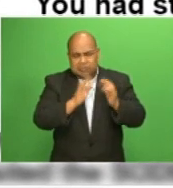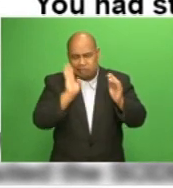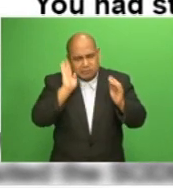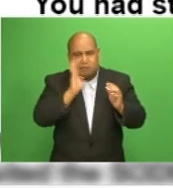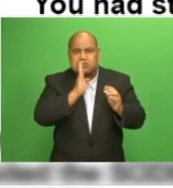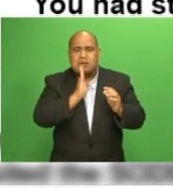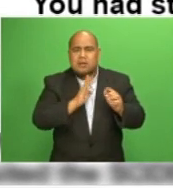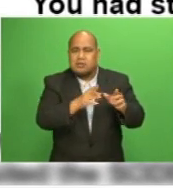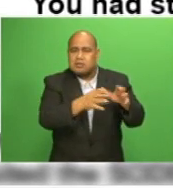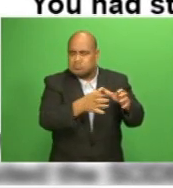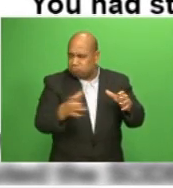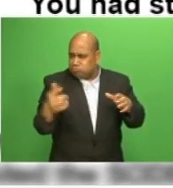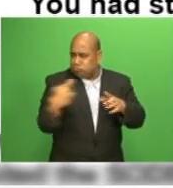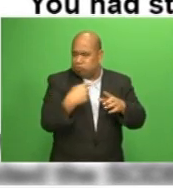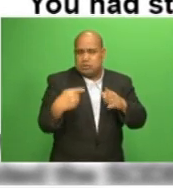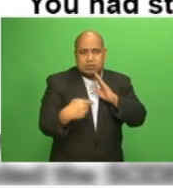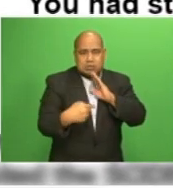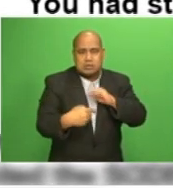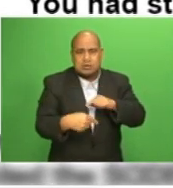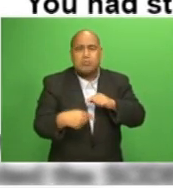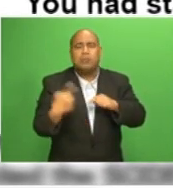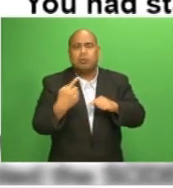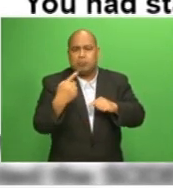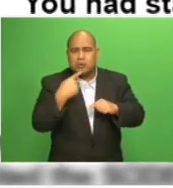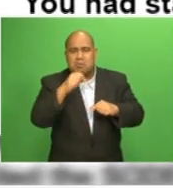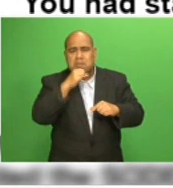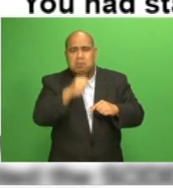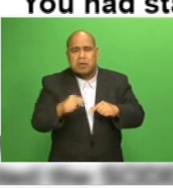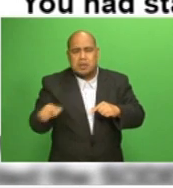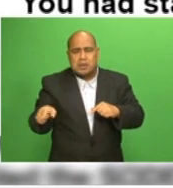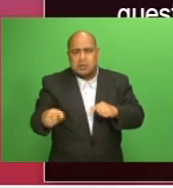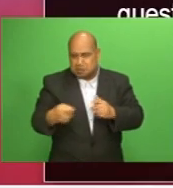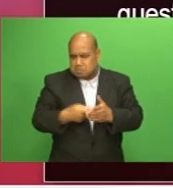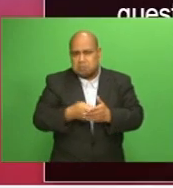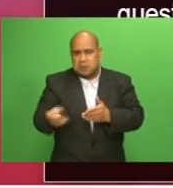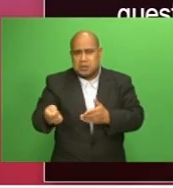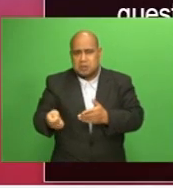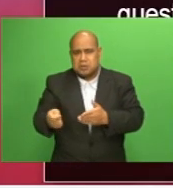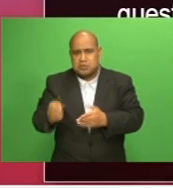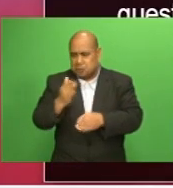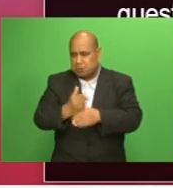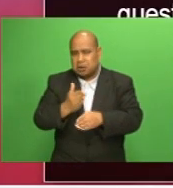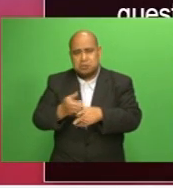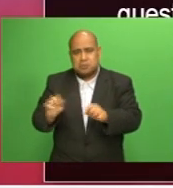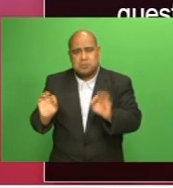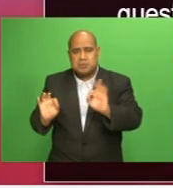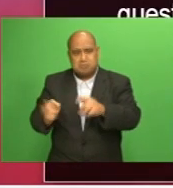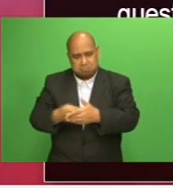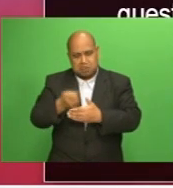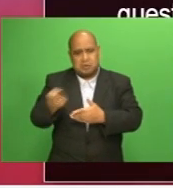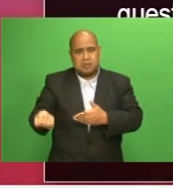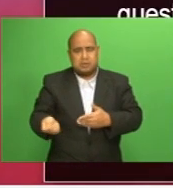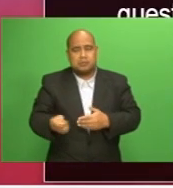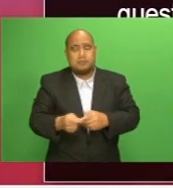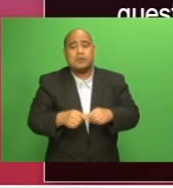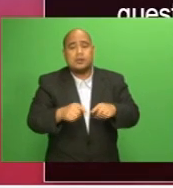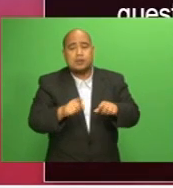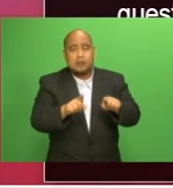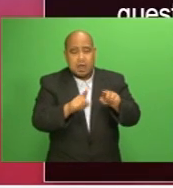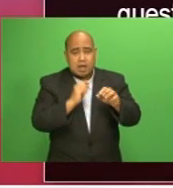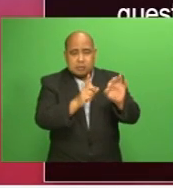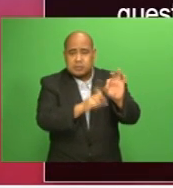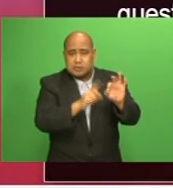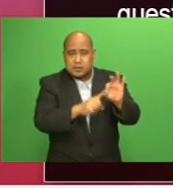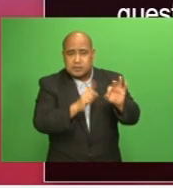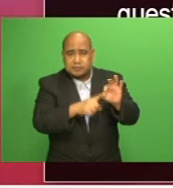which clearly stated that Feral Khan was not paid for any work that he did. Iyer says most of the questions sent by FBC News